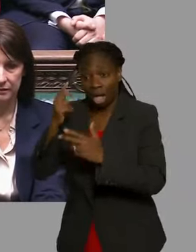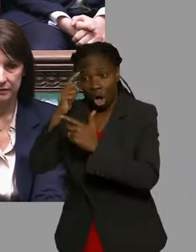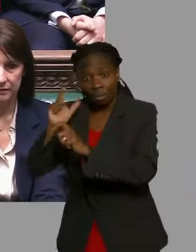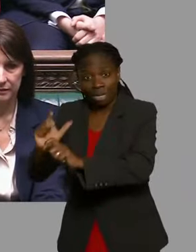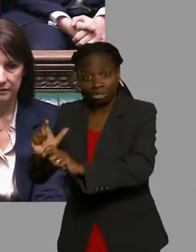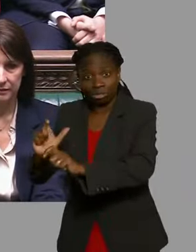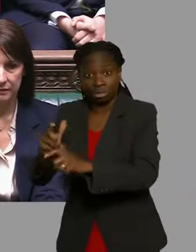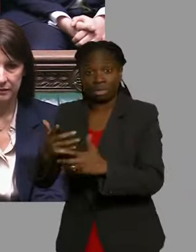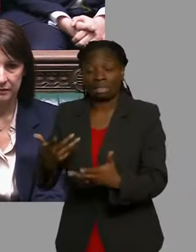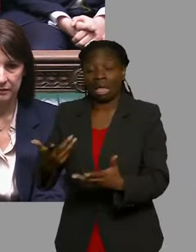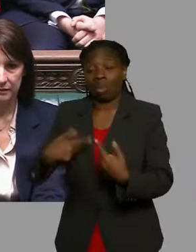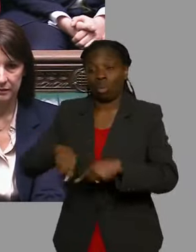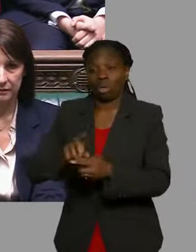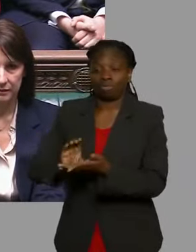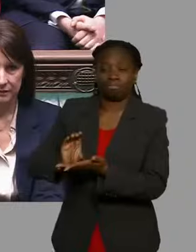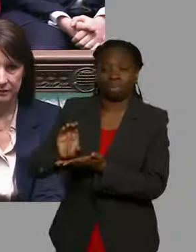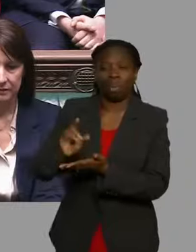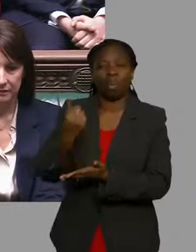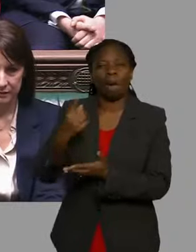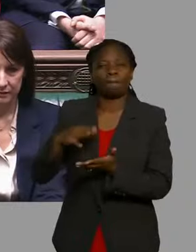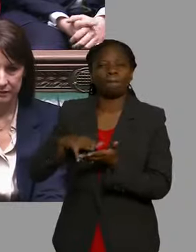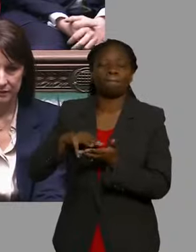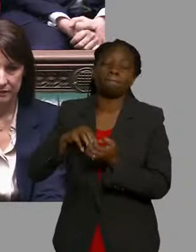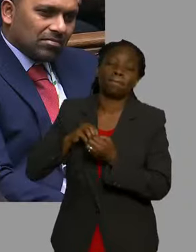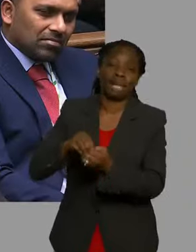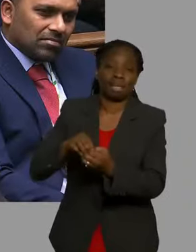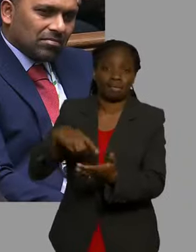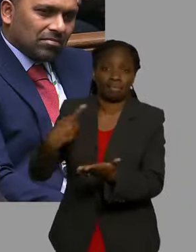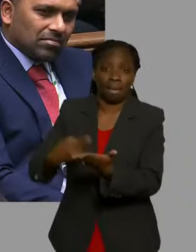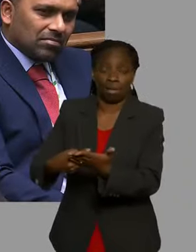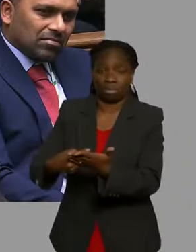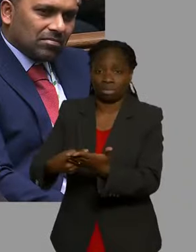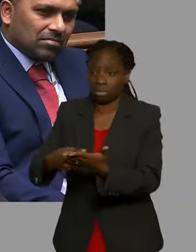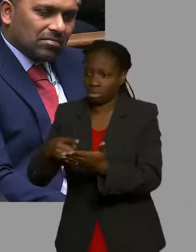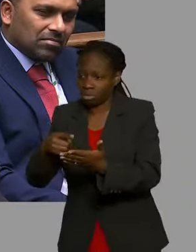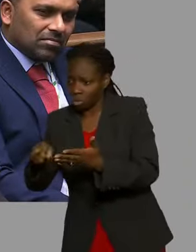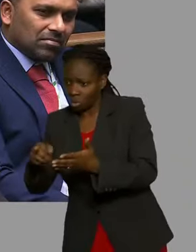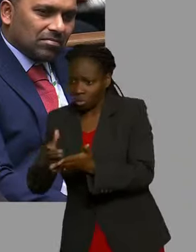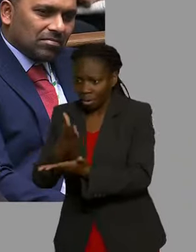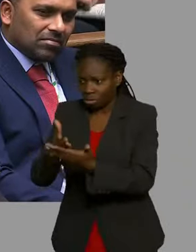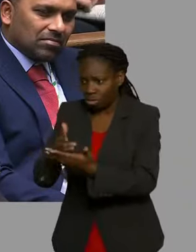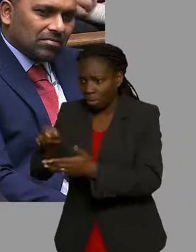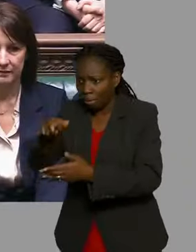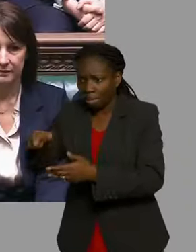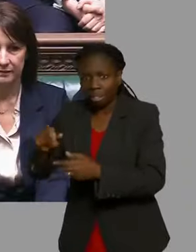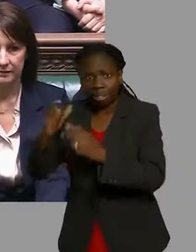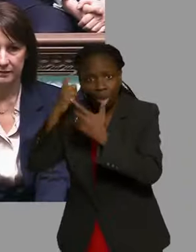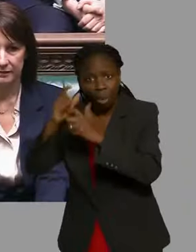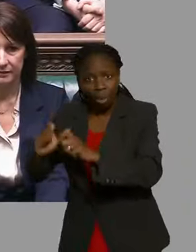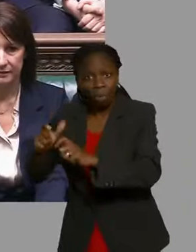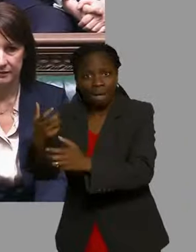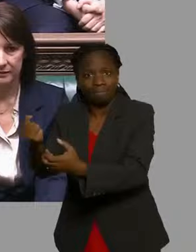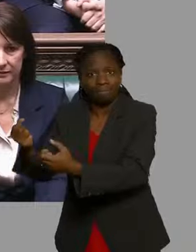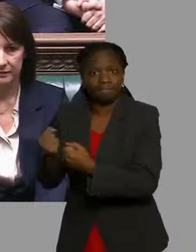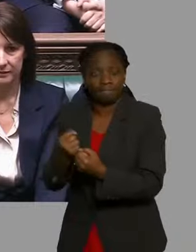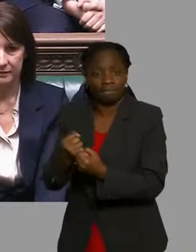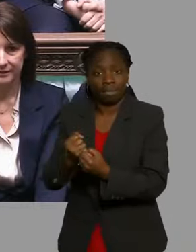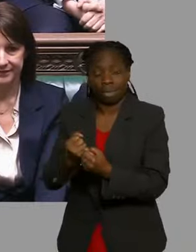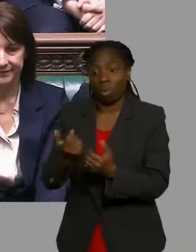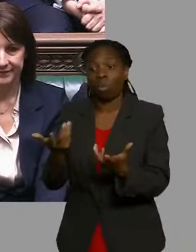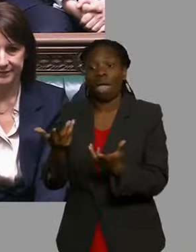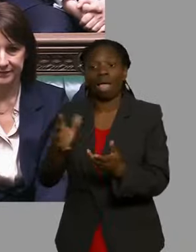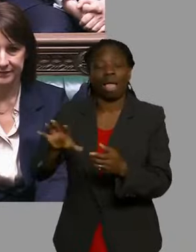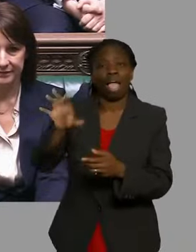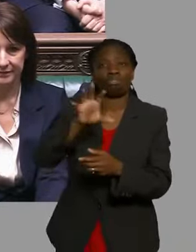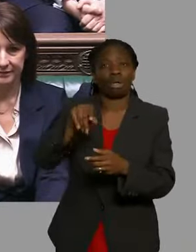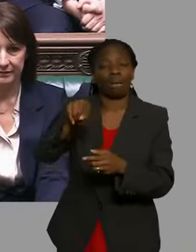homelessness, including increasing funding in Bolton over the next year. That includes dedicated support with